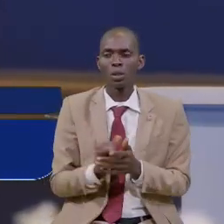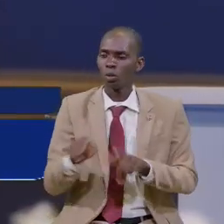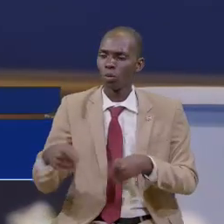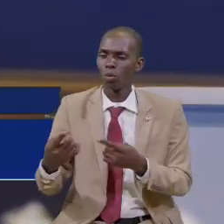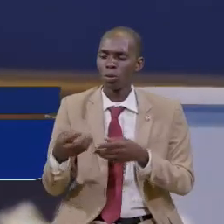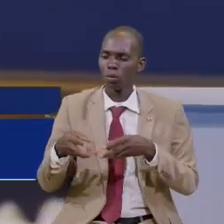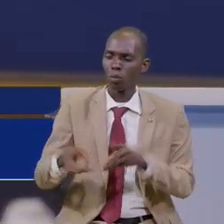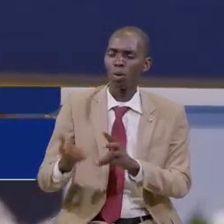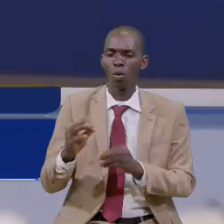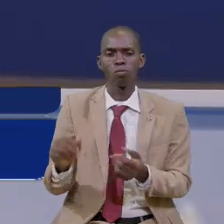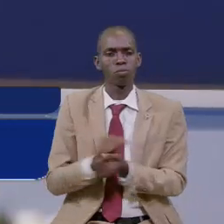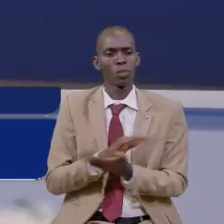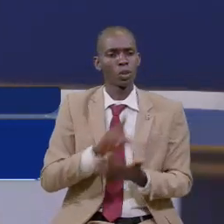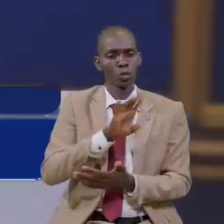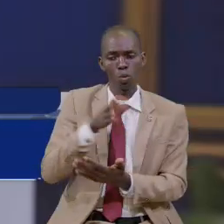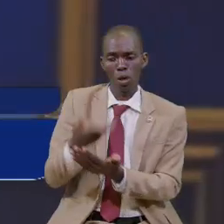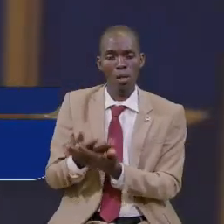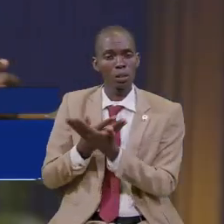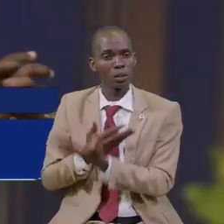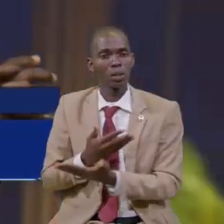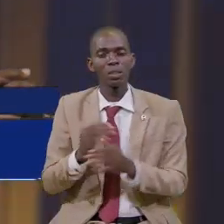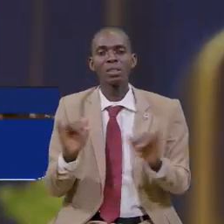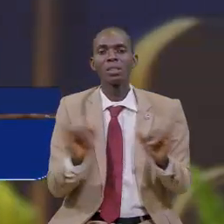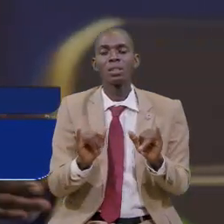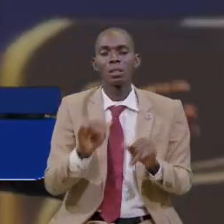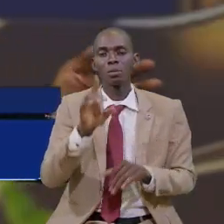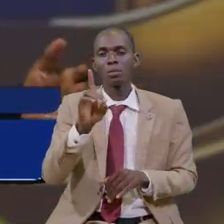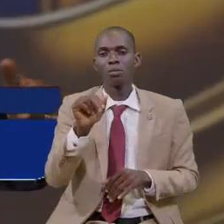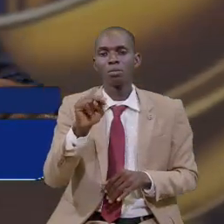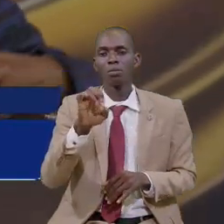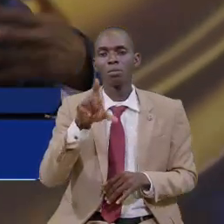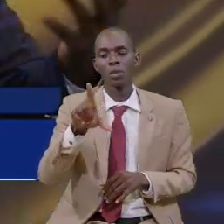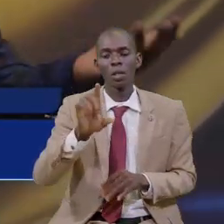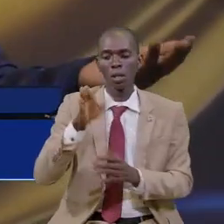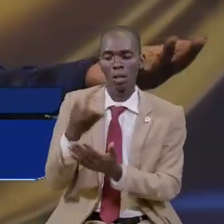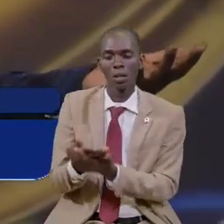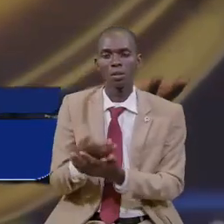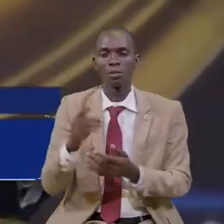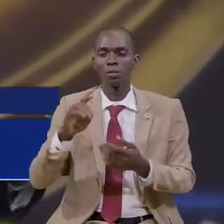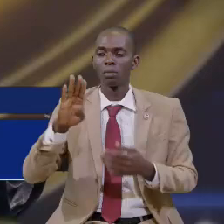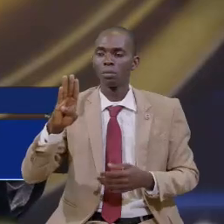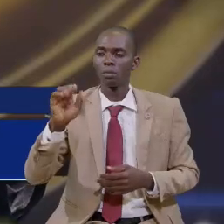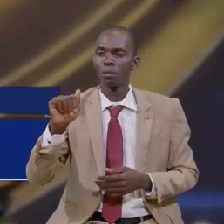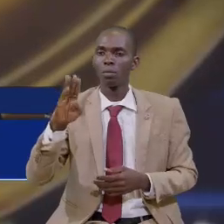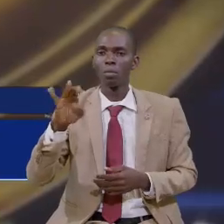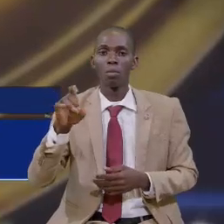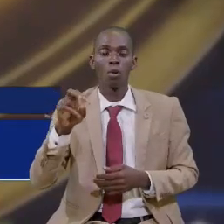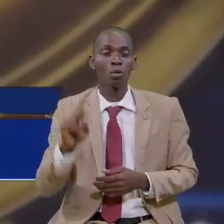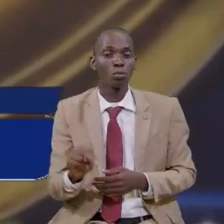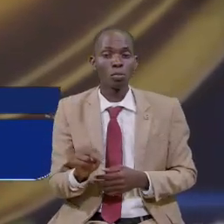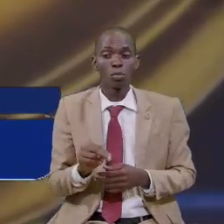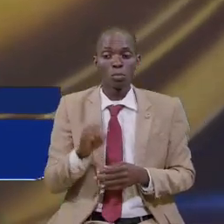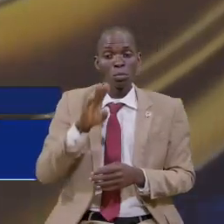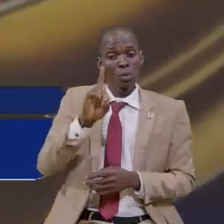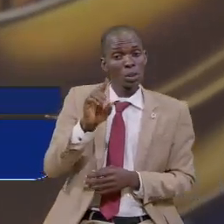there, Daniel came to Babylon by no plan of his. And they